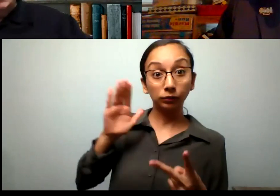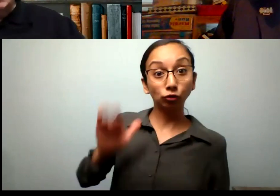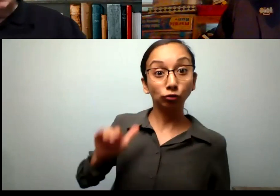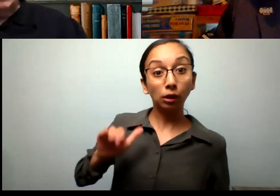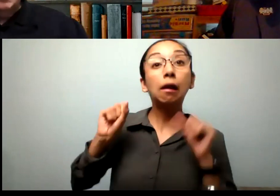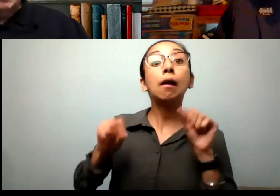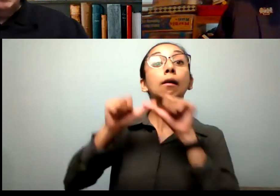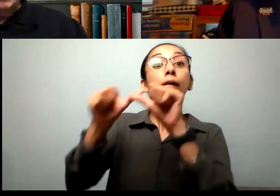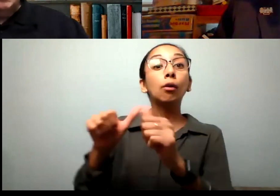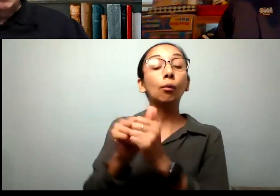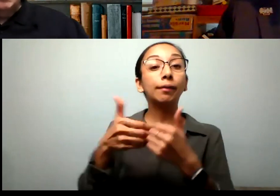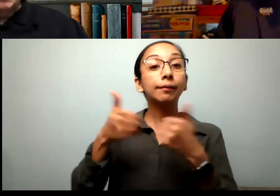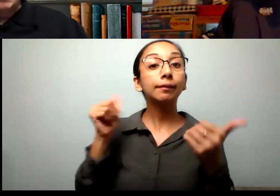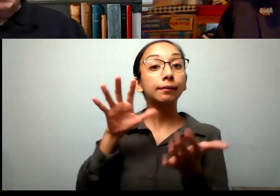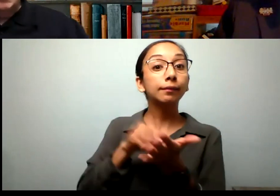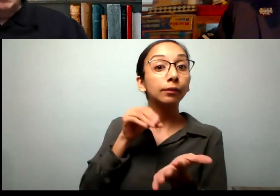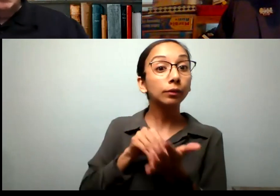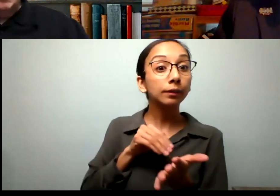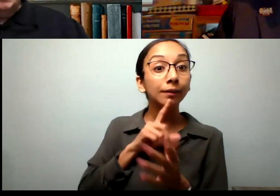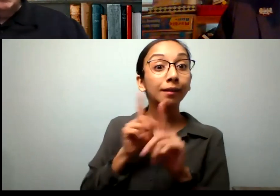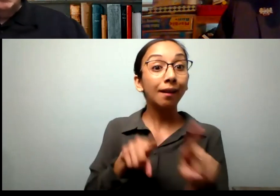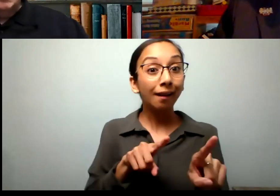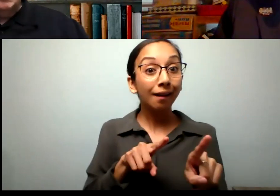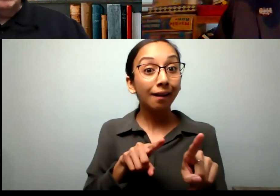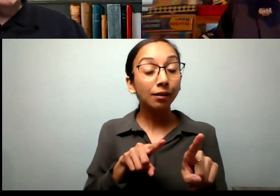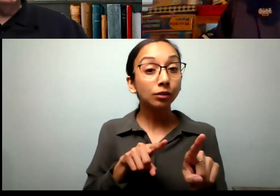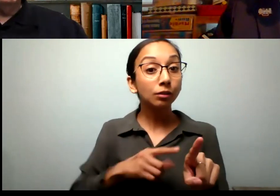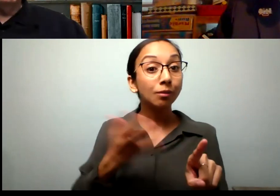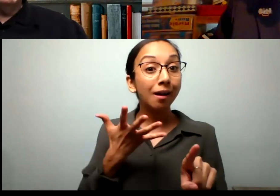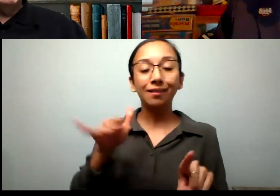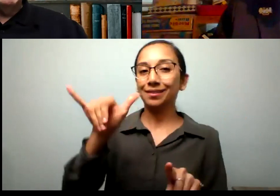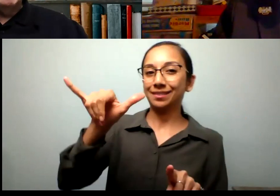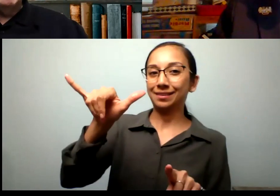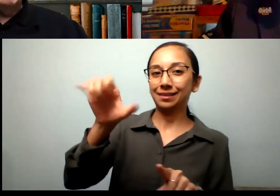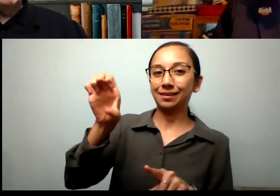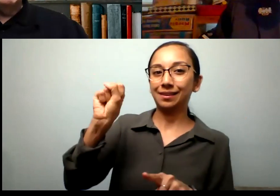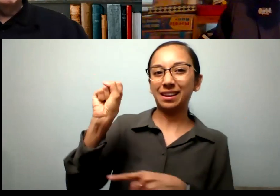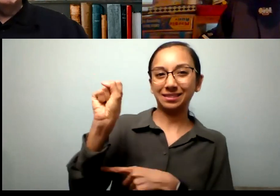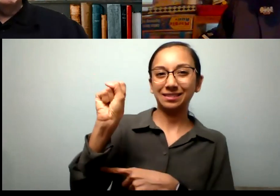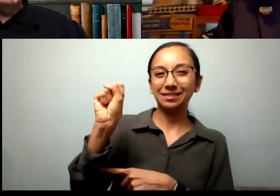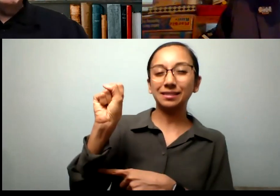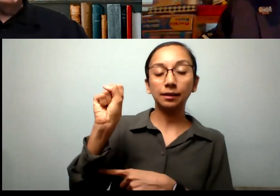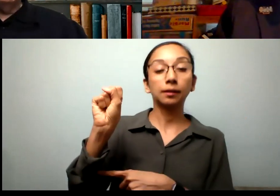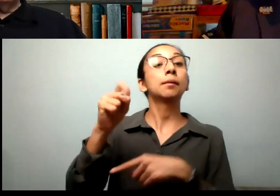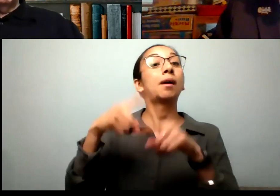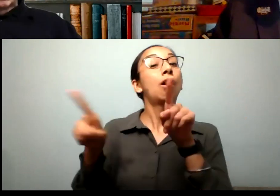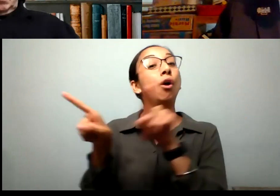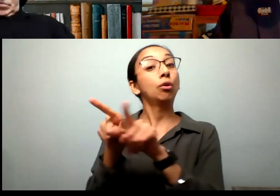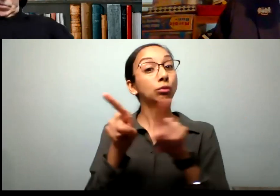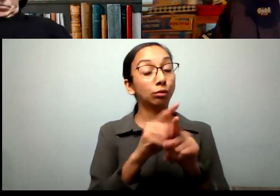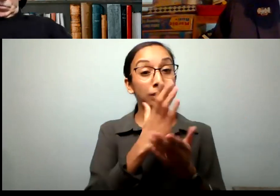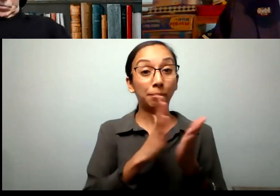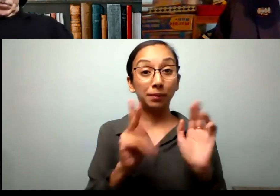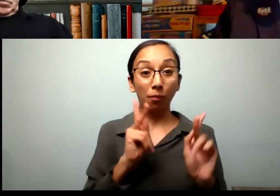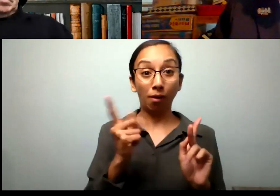with distance learning? The answer to that question is a resounding yes. But also, some people have asked me,